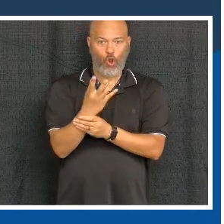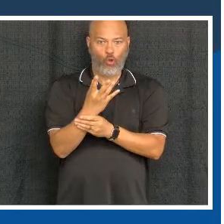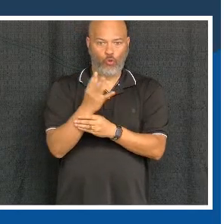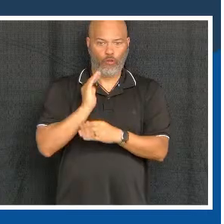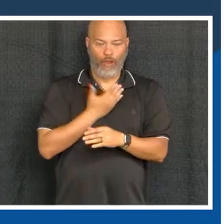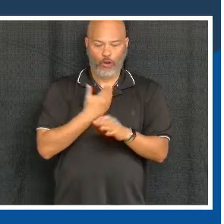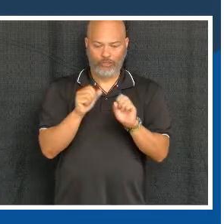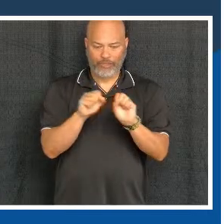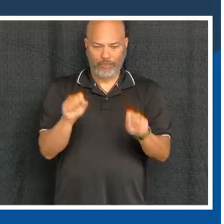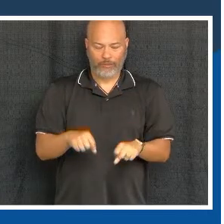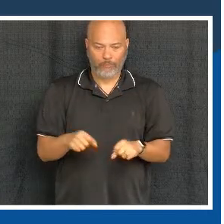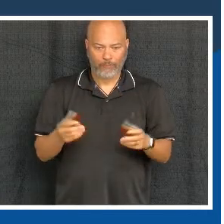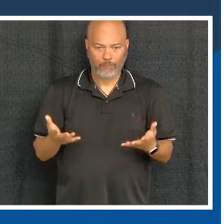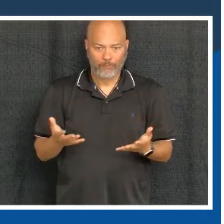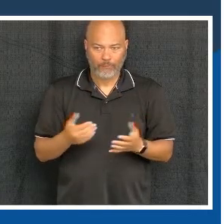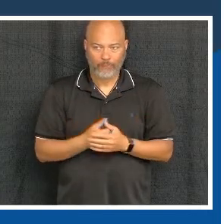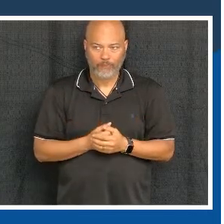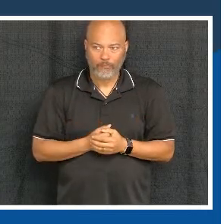our system.